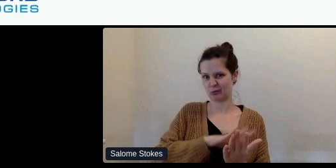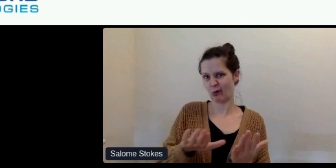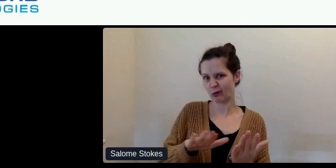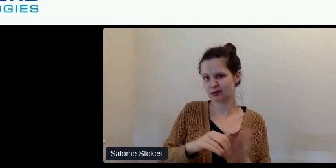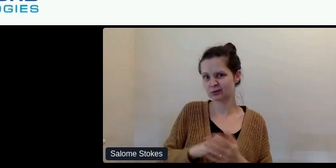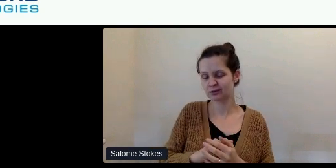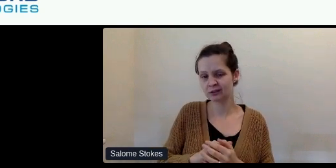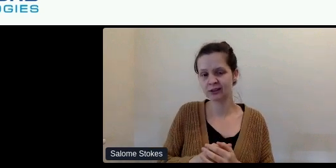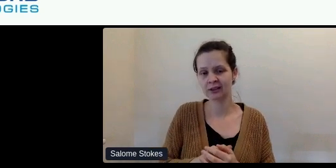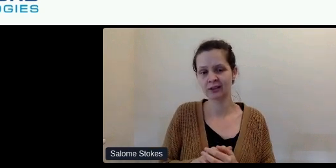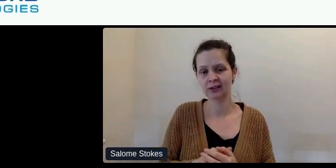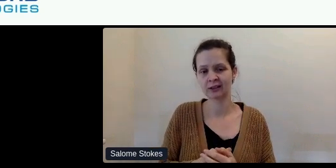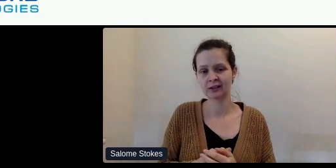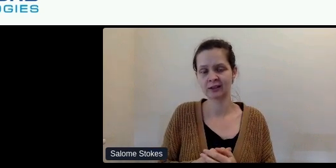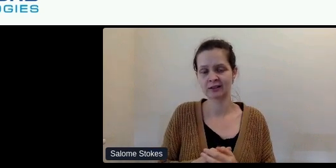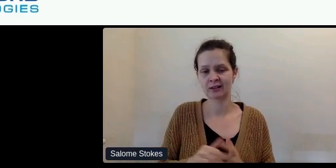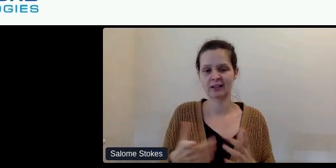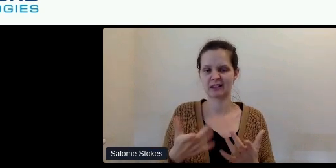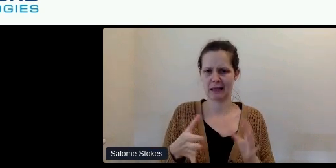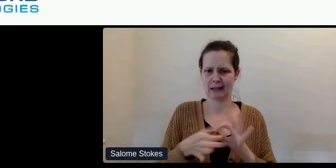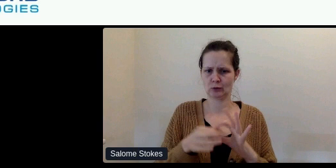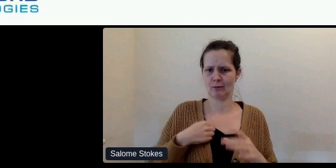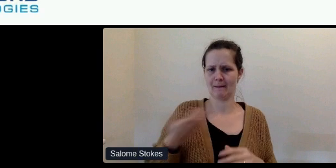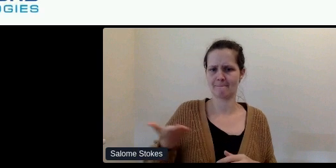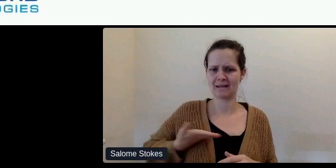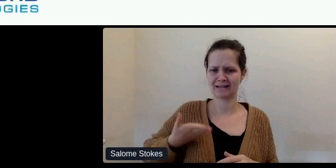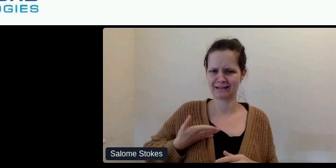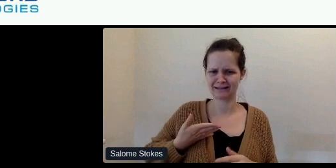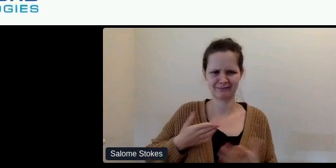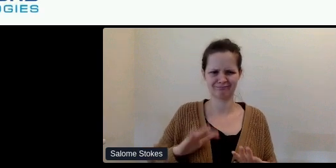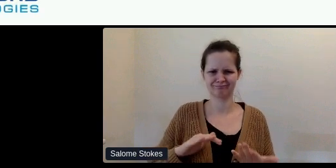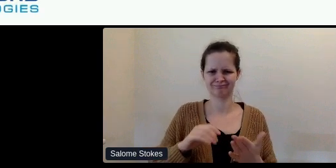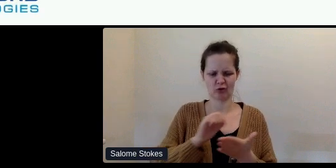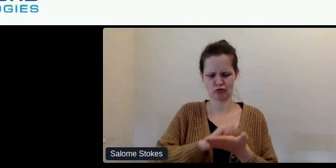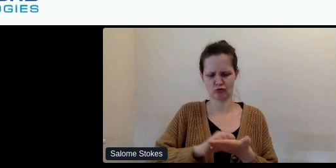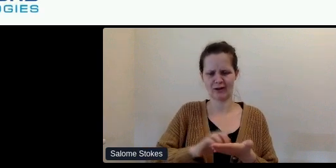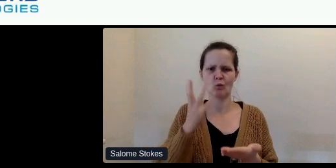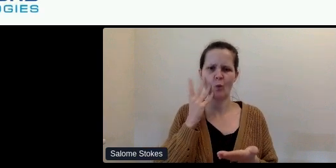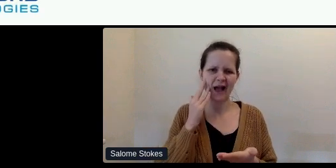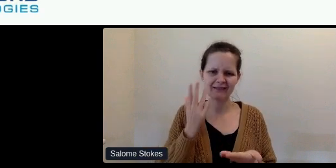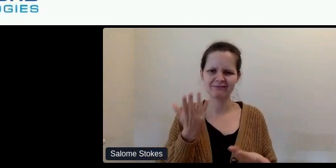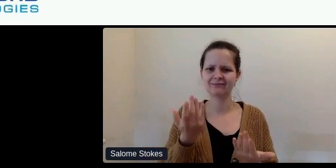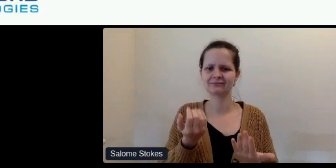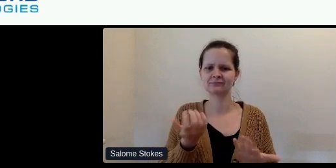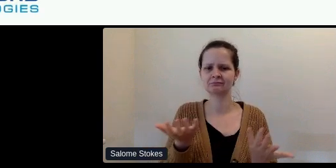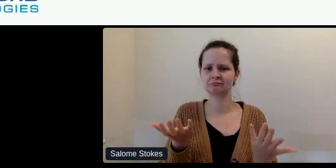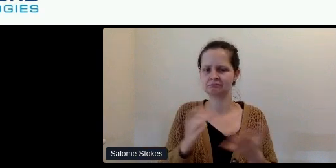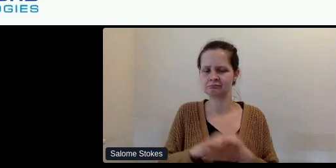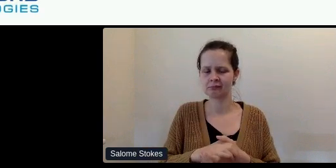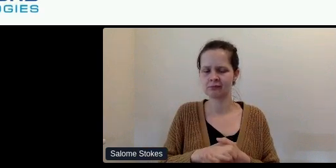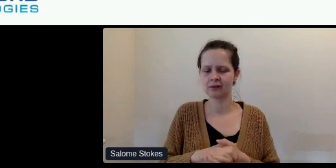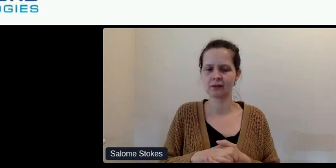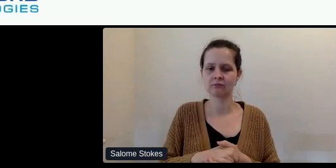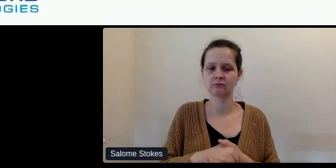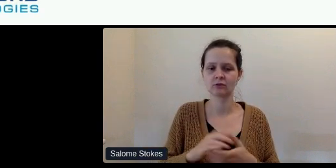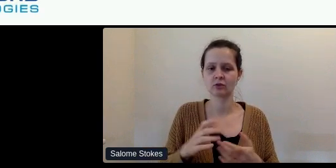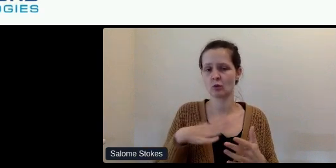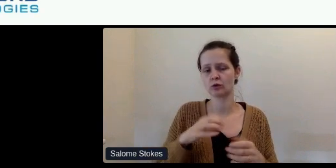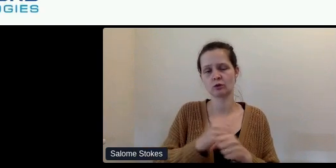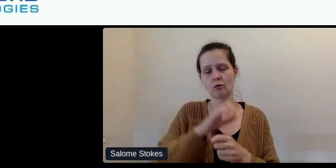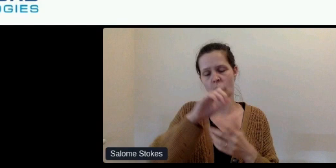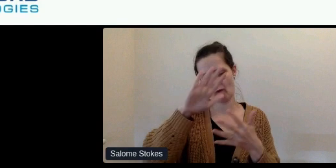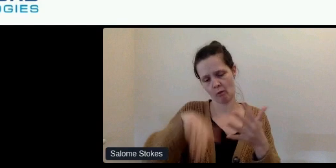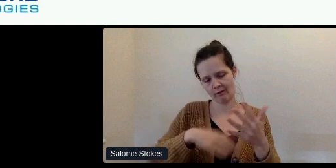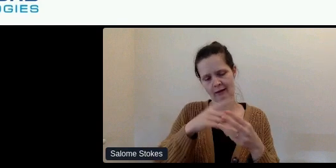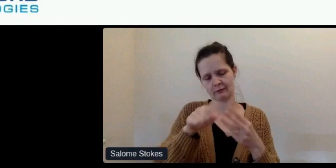something that's essential to the business, see when it was authored, you know, all of those kind of things. And you want to be able to do those.